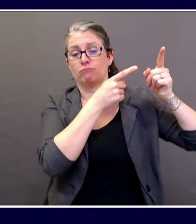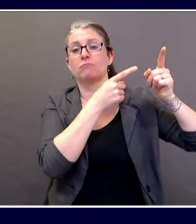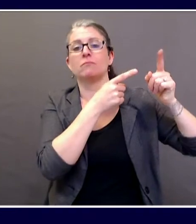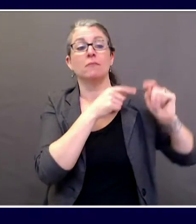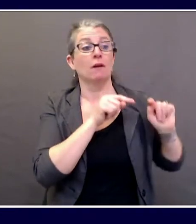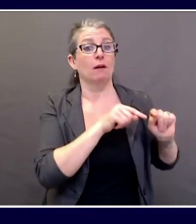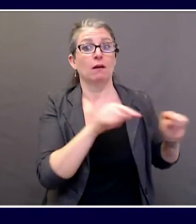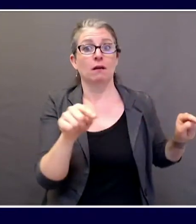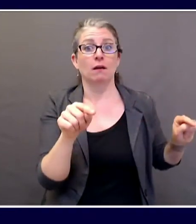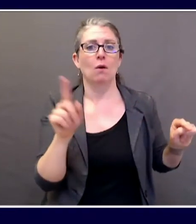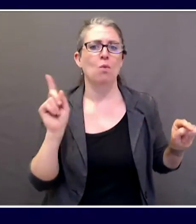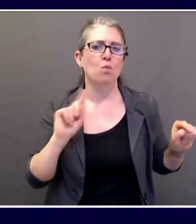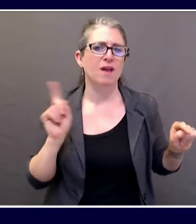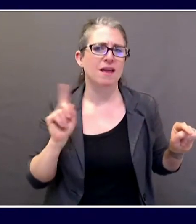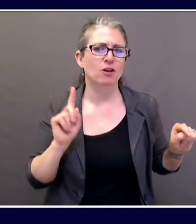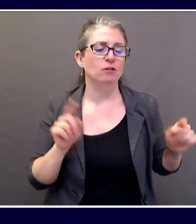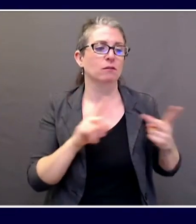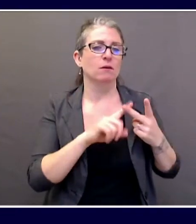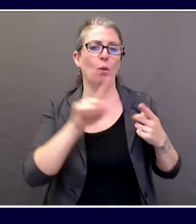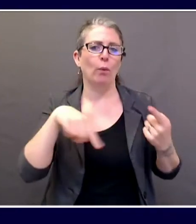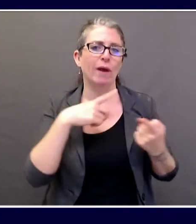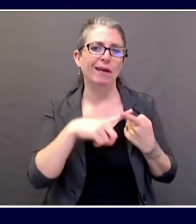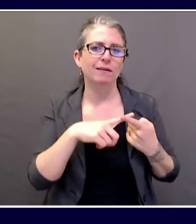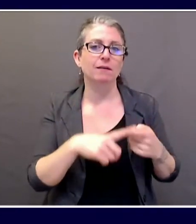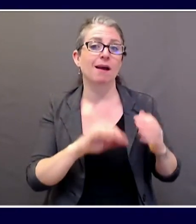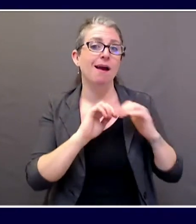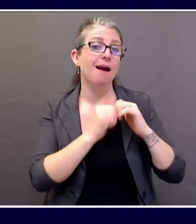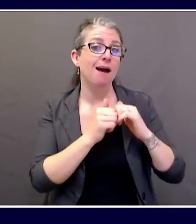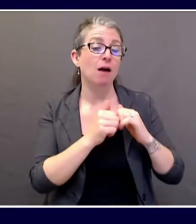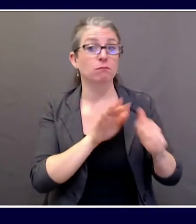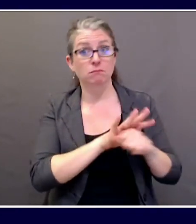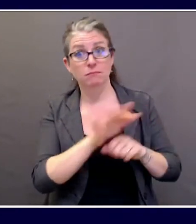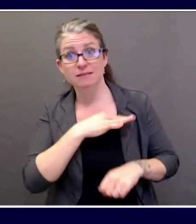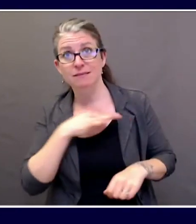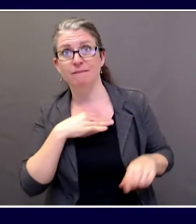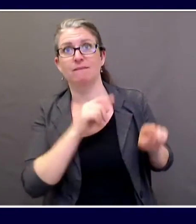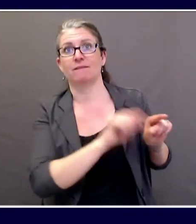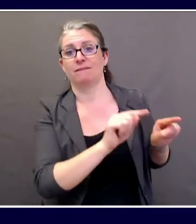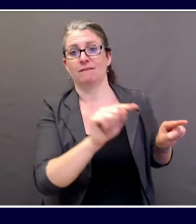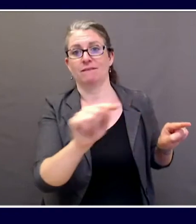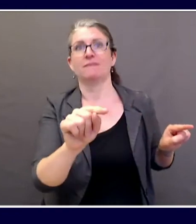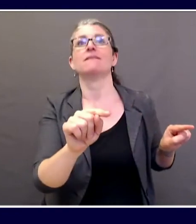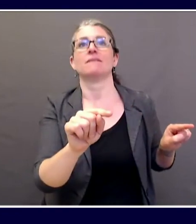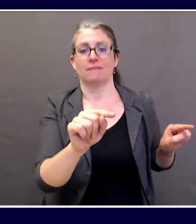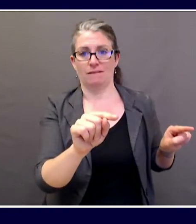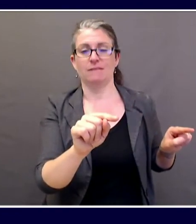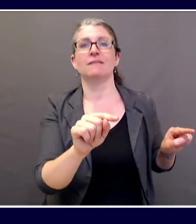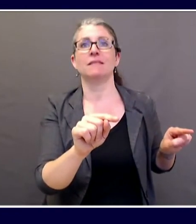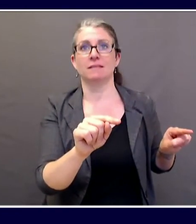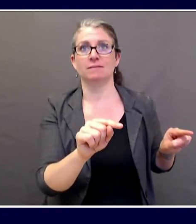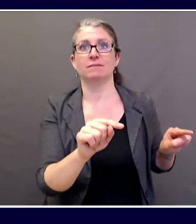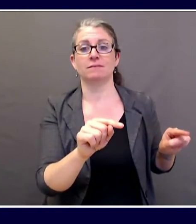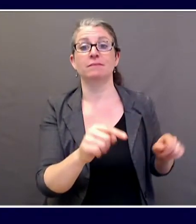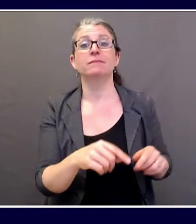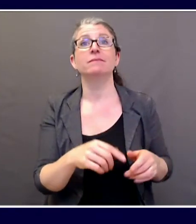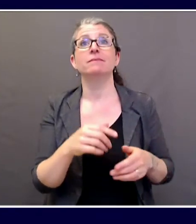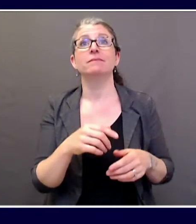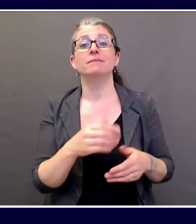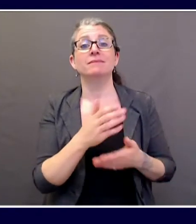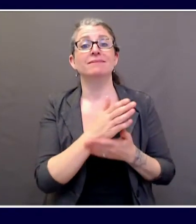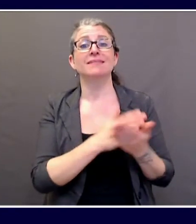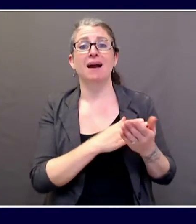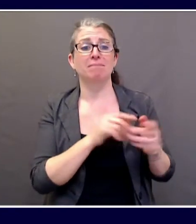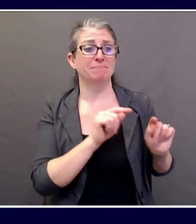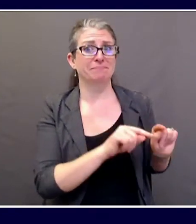have decided to go out and find ways to do community clinics, which is great. Others have come to us and said, we want to be in the